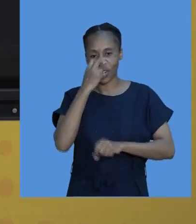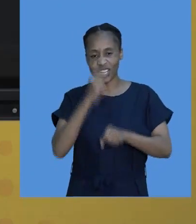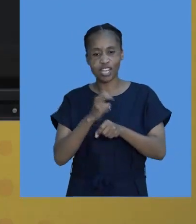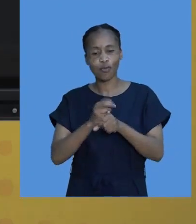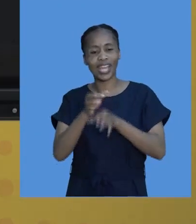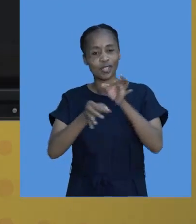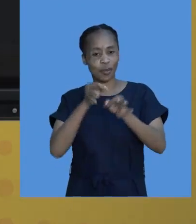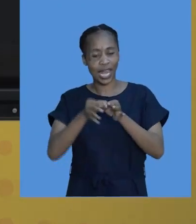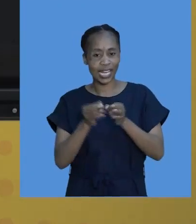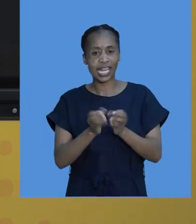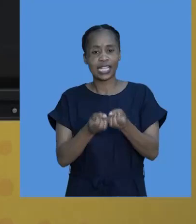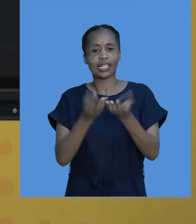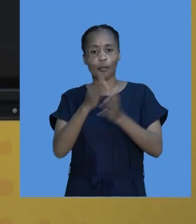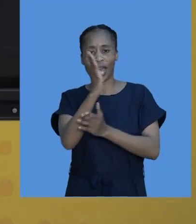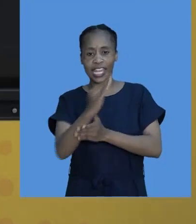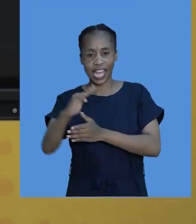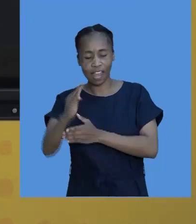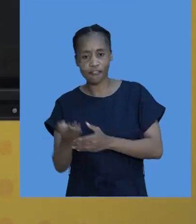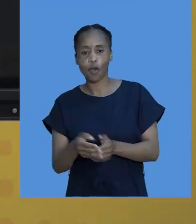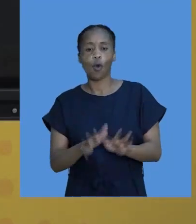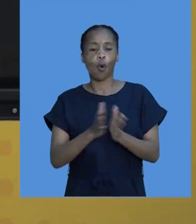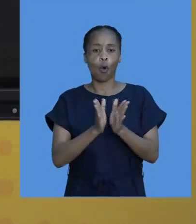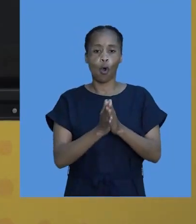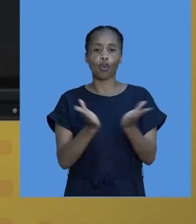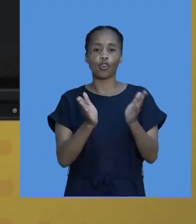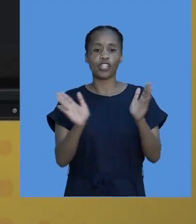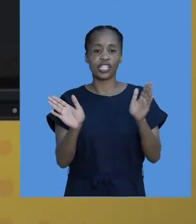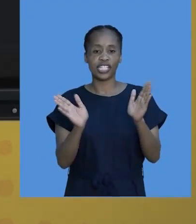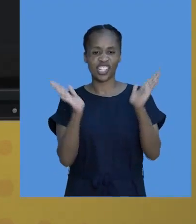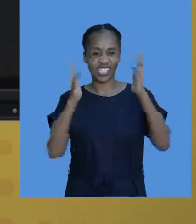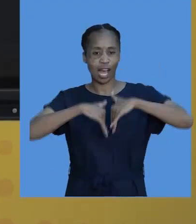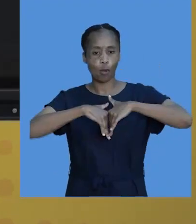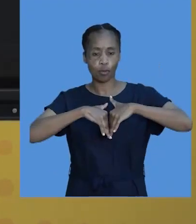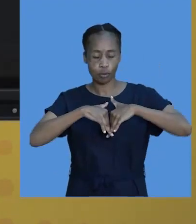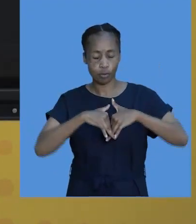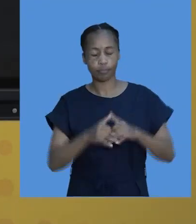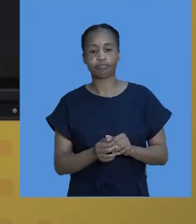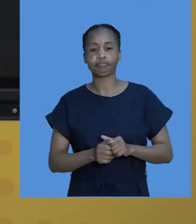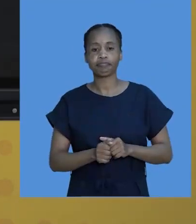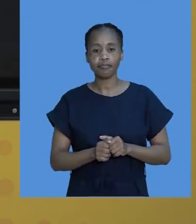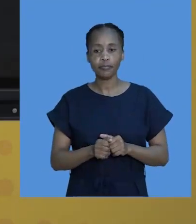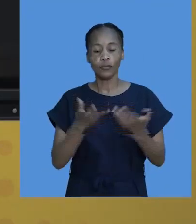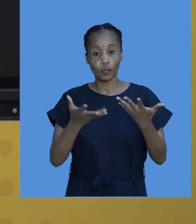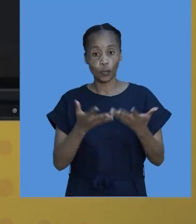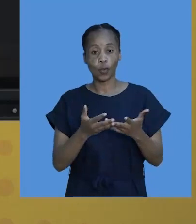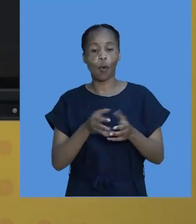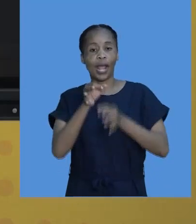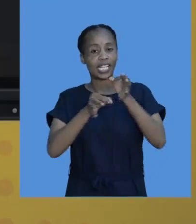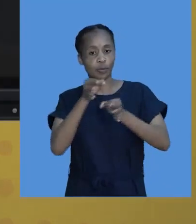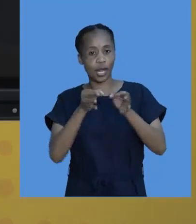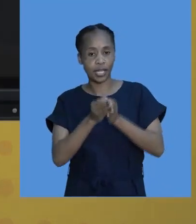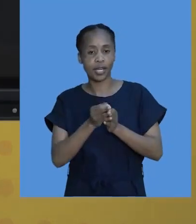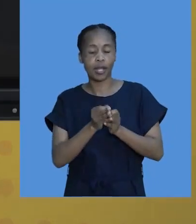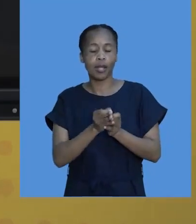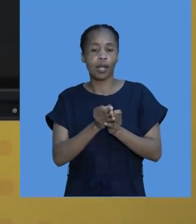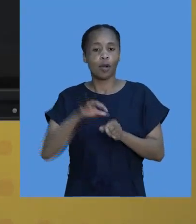to explain the supply curve and the shutdown point of a perfect market. You also need to be able to explain